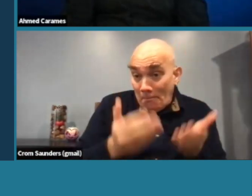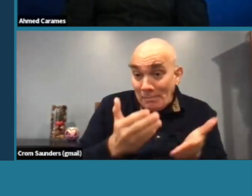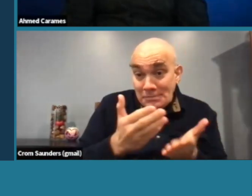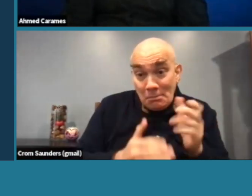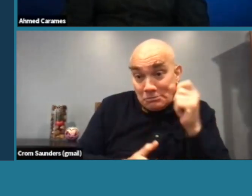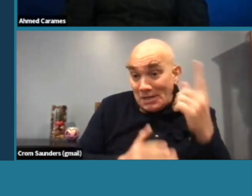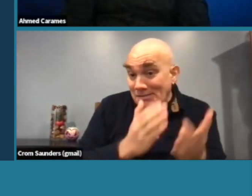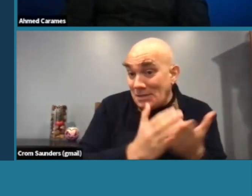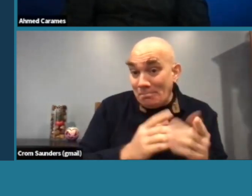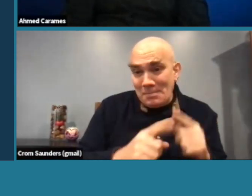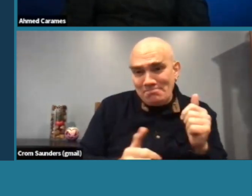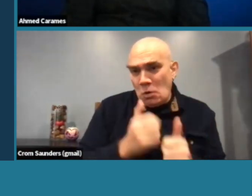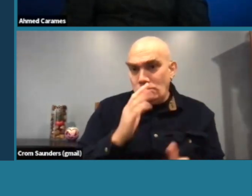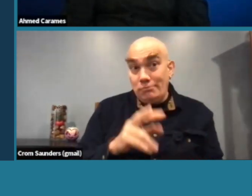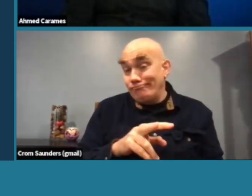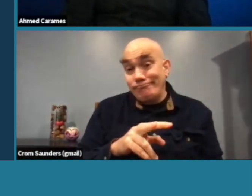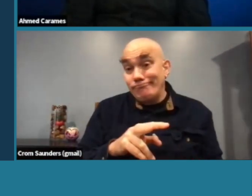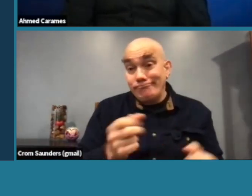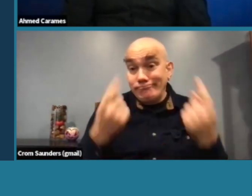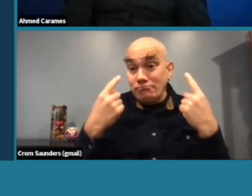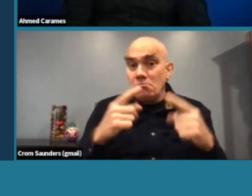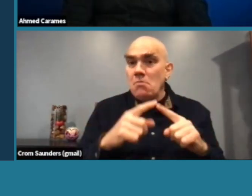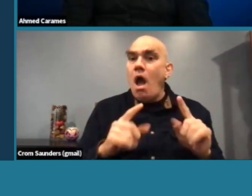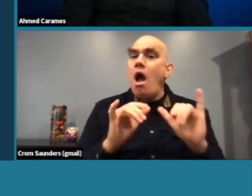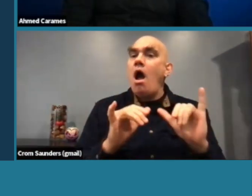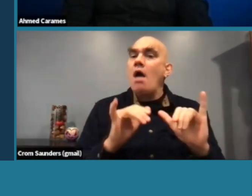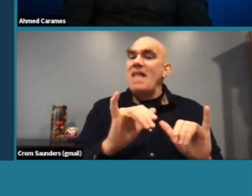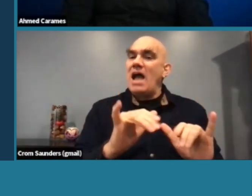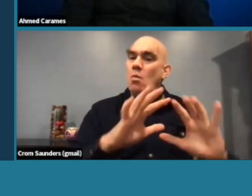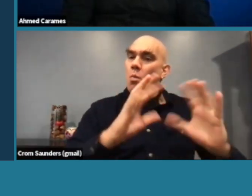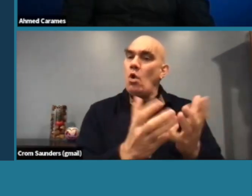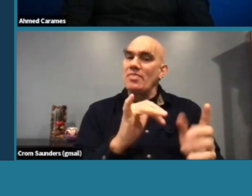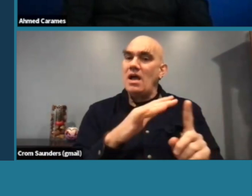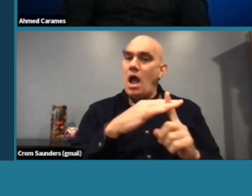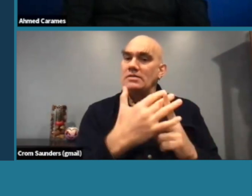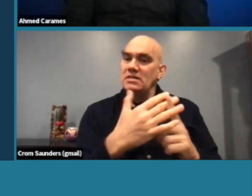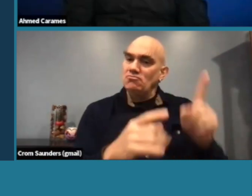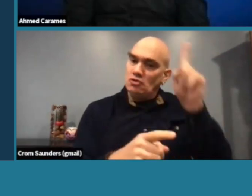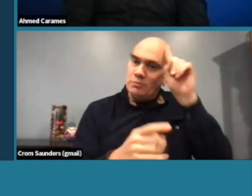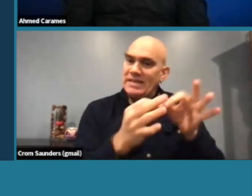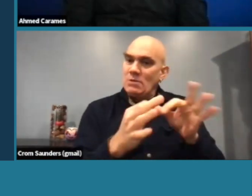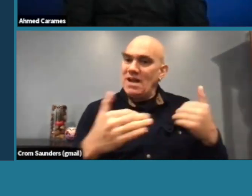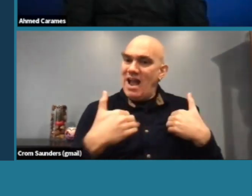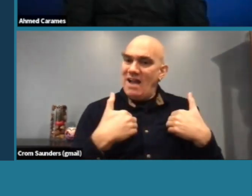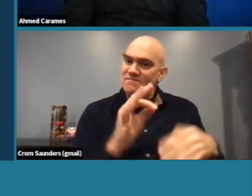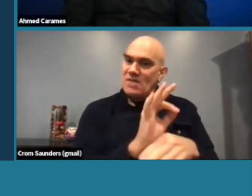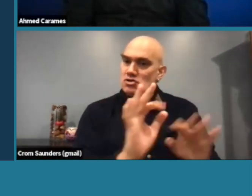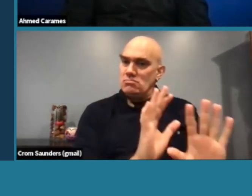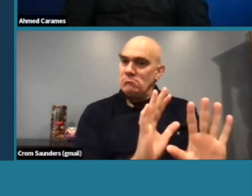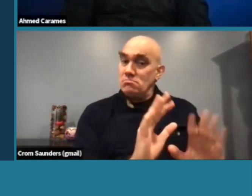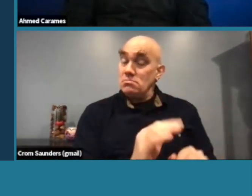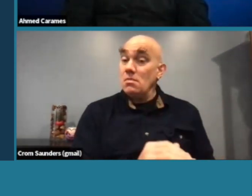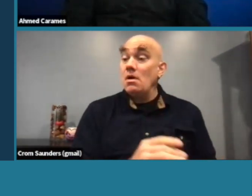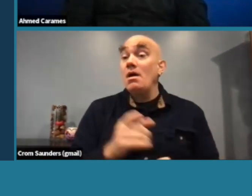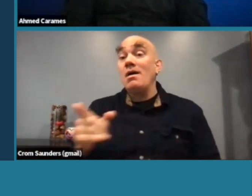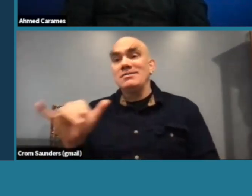can have the same experience. I'm sure that most people would not understand German when it's being spoken on stage, so we'd